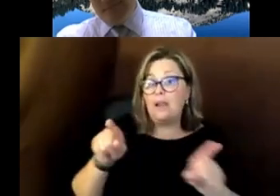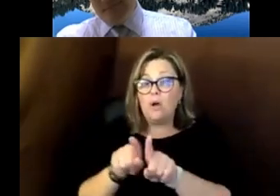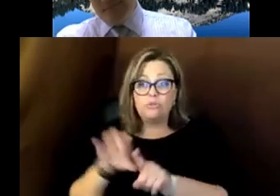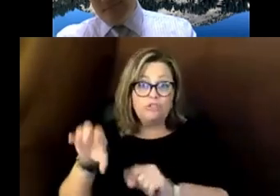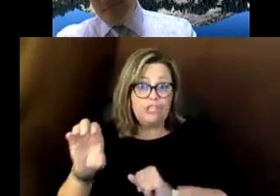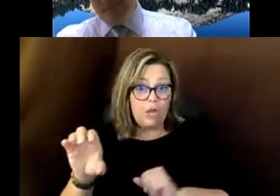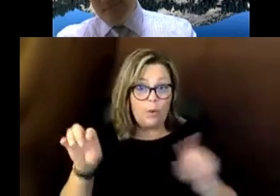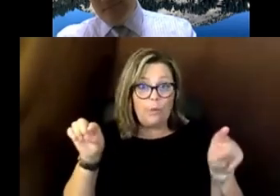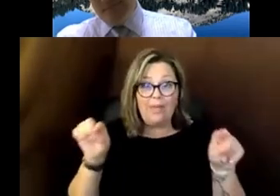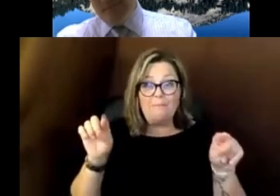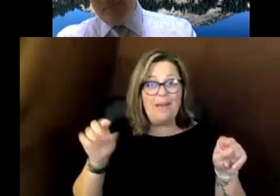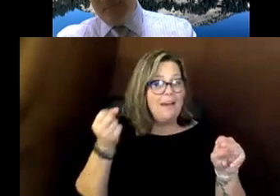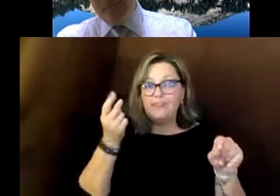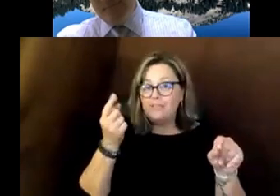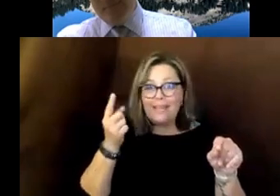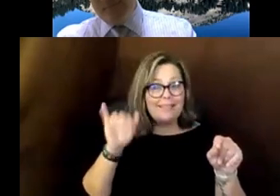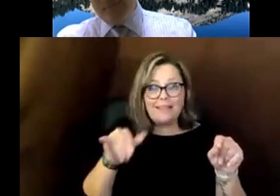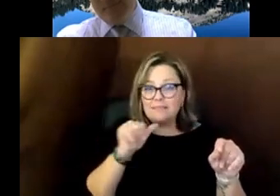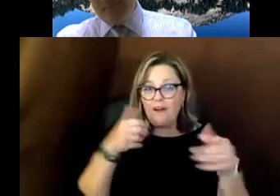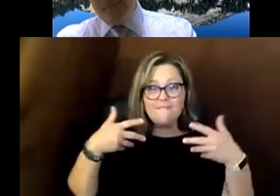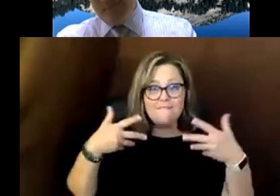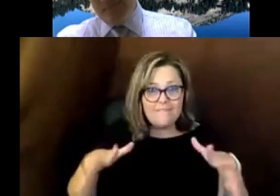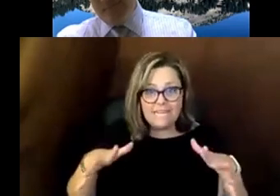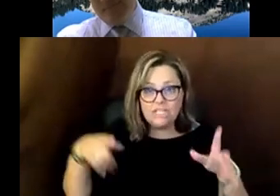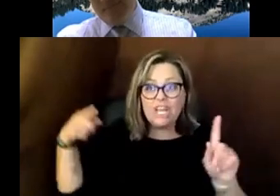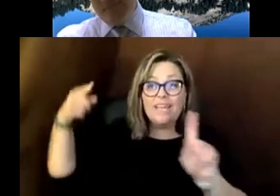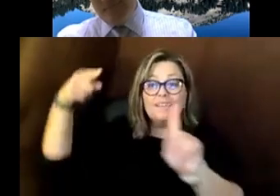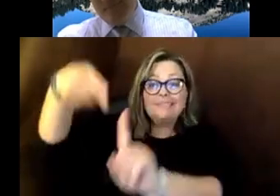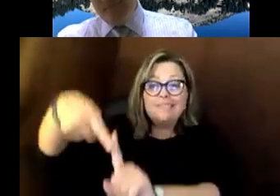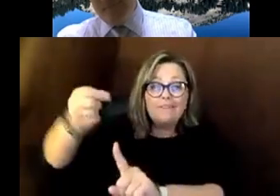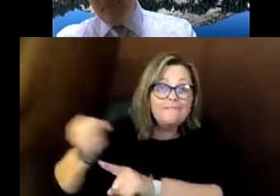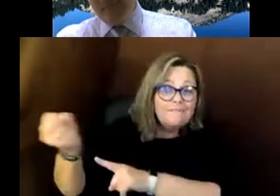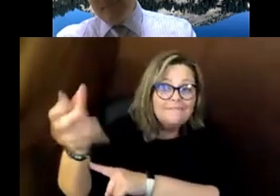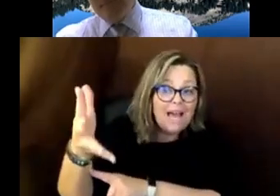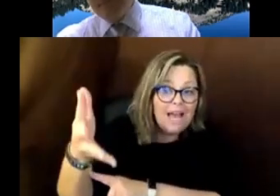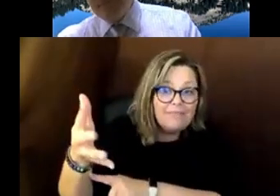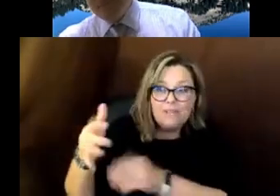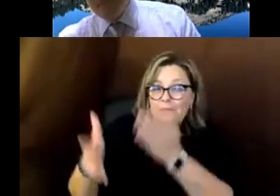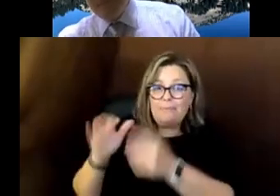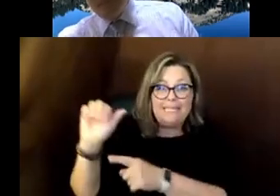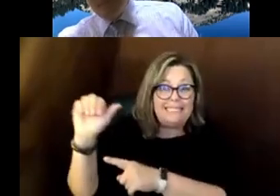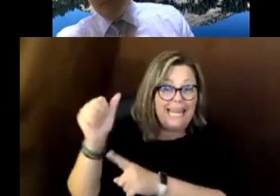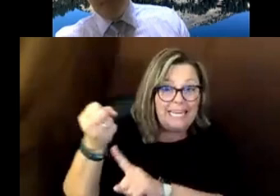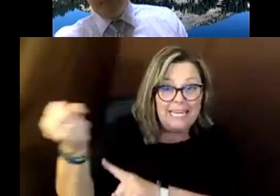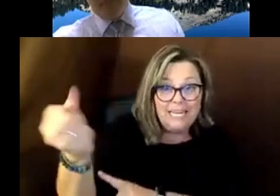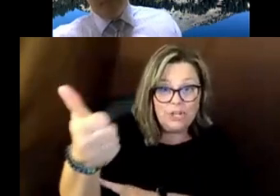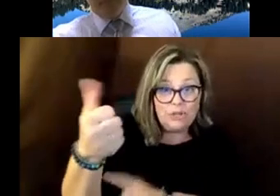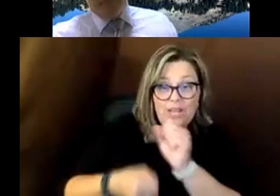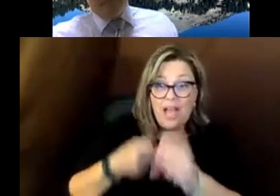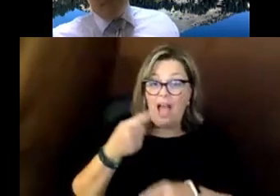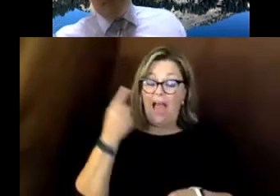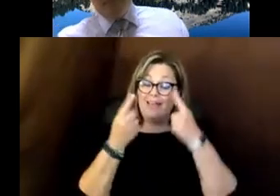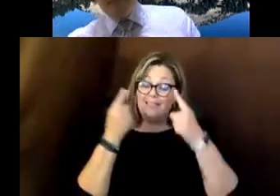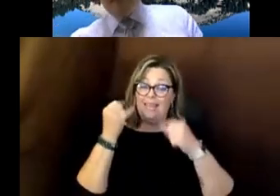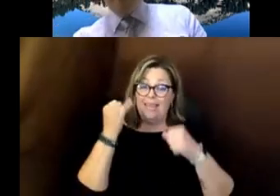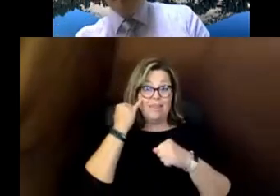out project. That's from the proponent's mouth. Wow. Personally, I believe that we could do it much quicker if